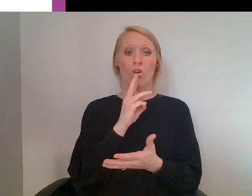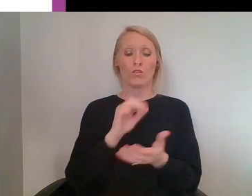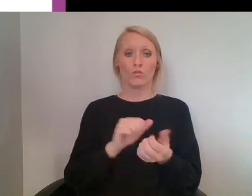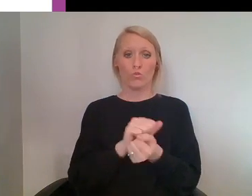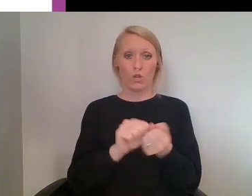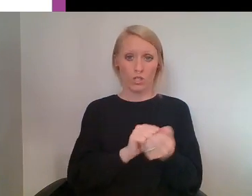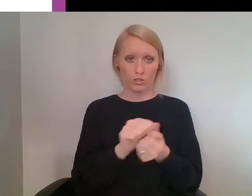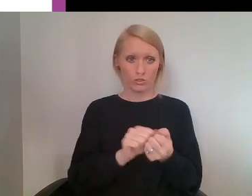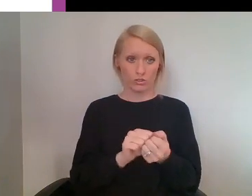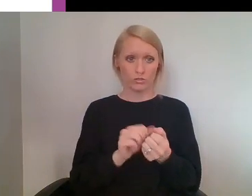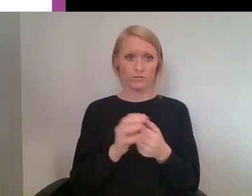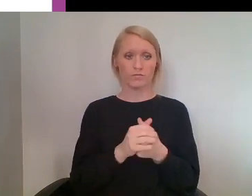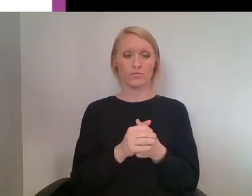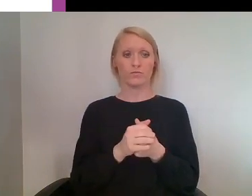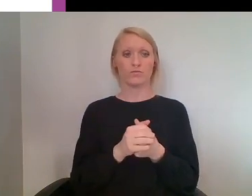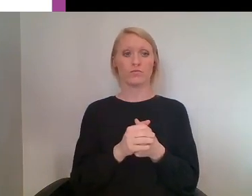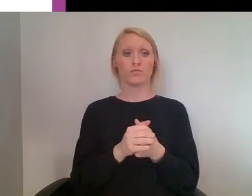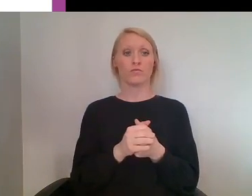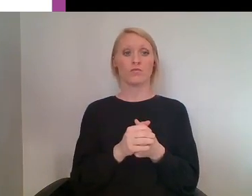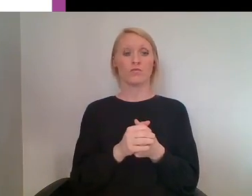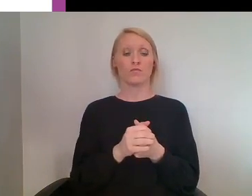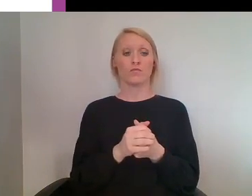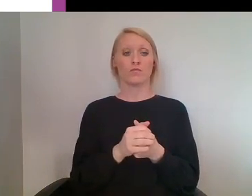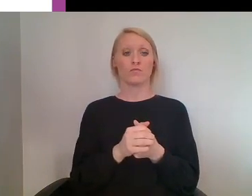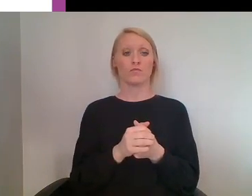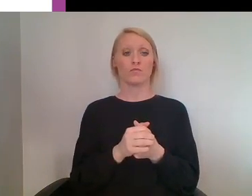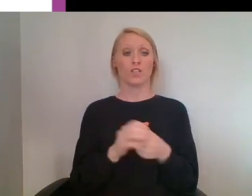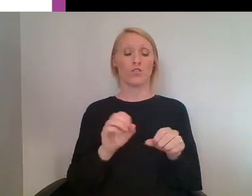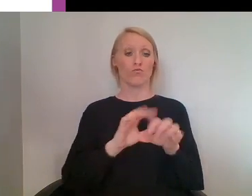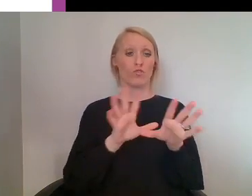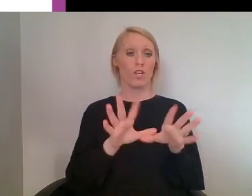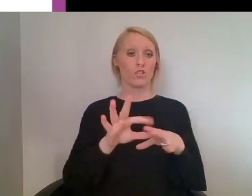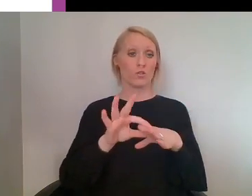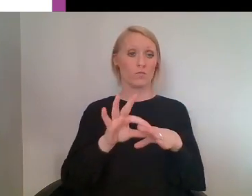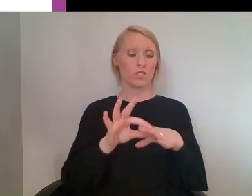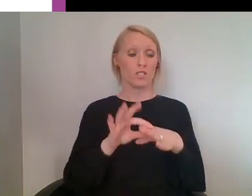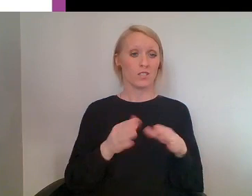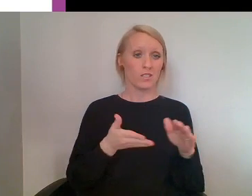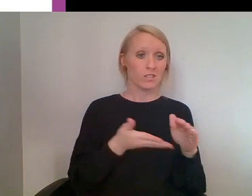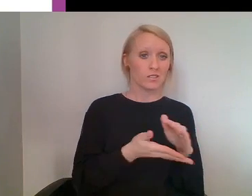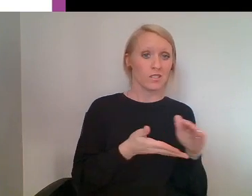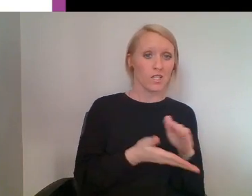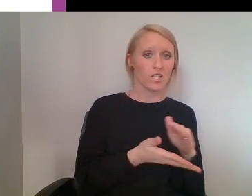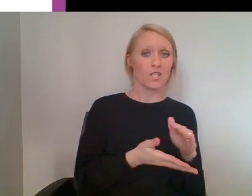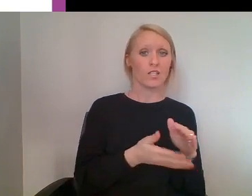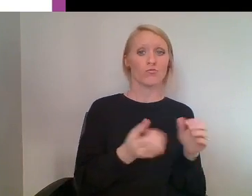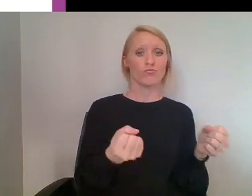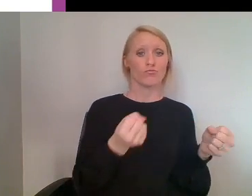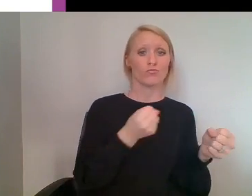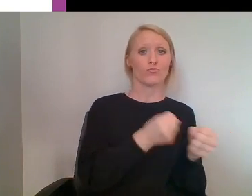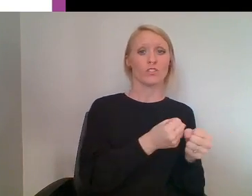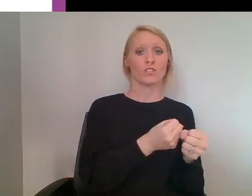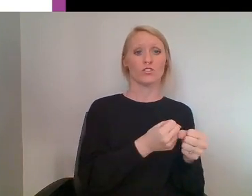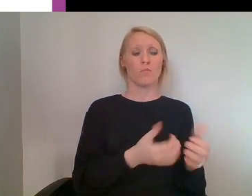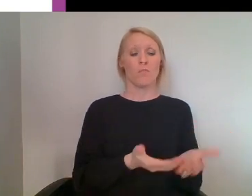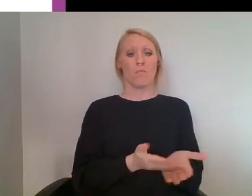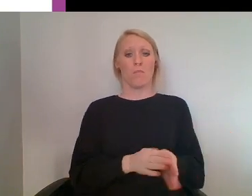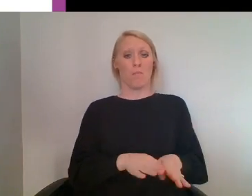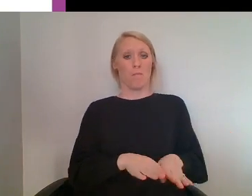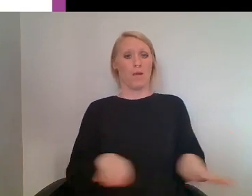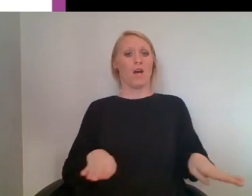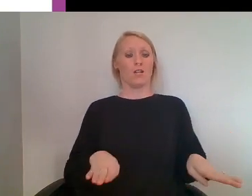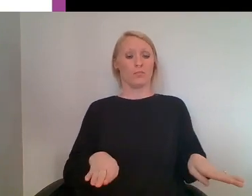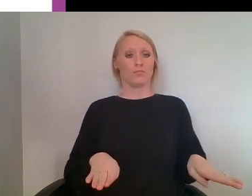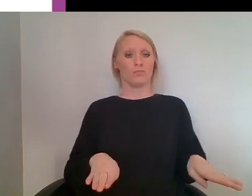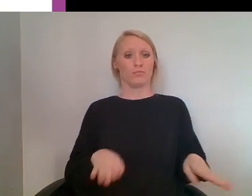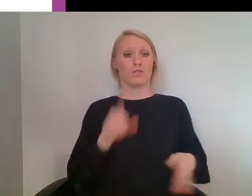and not pass through like your vegetables and fruits. Cook foods to a safe temperature using a meat thermometer. Those are really handy